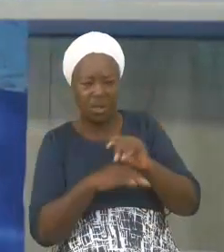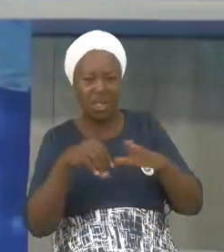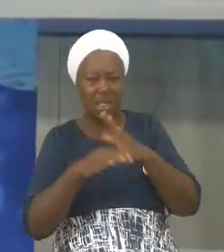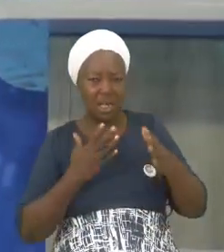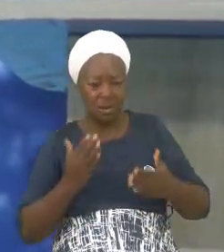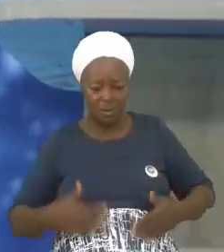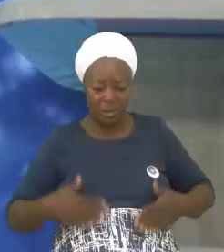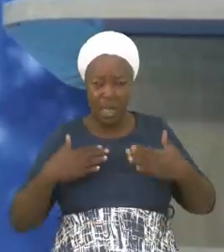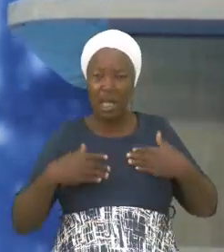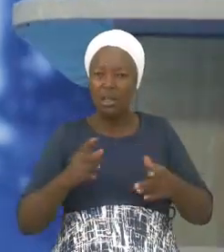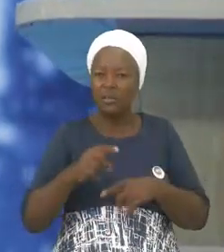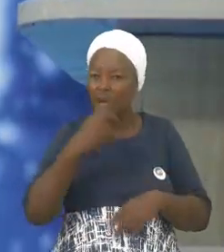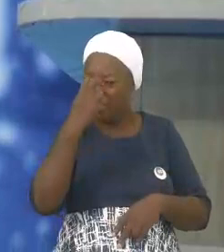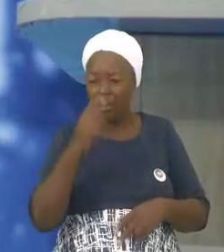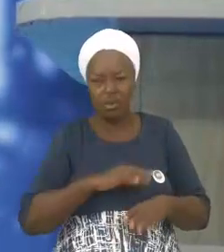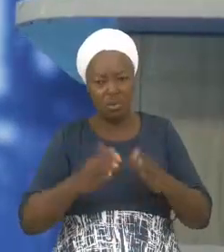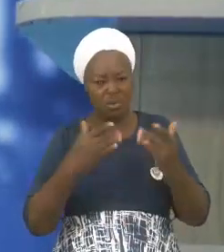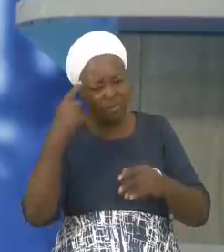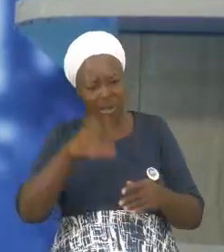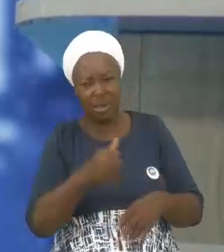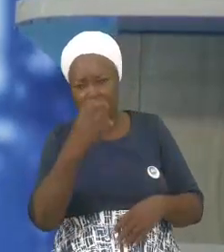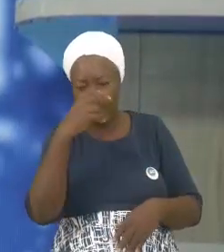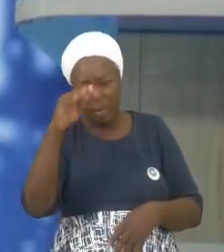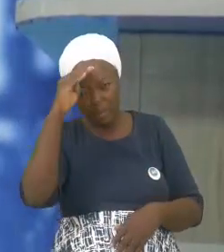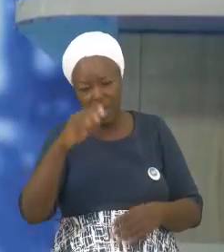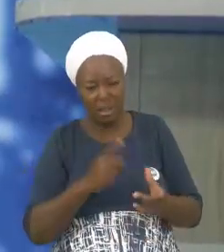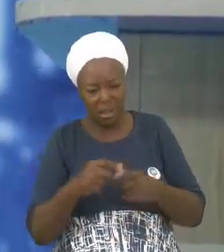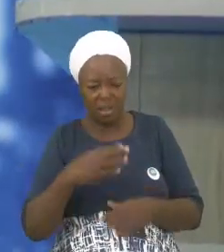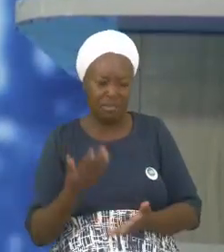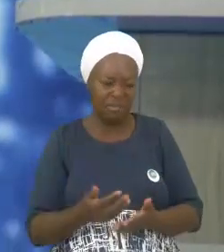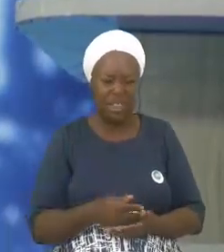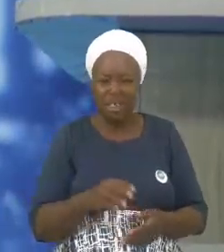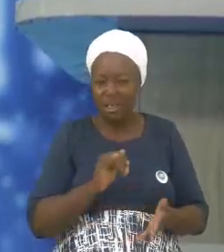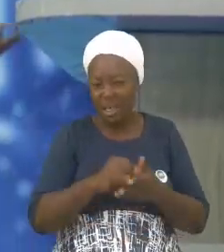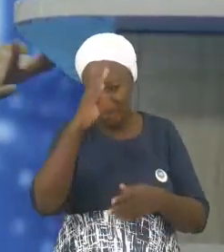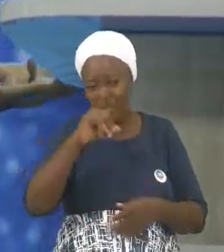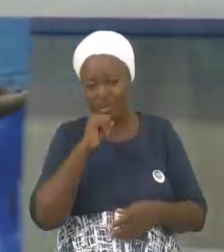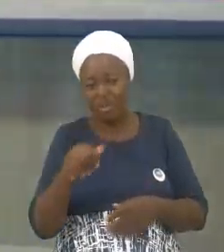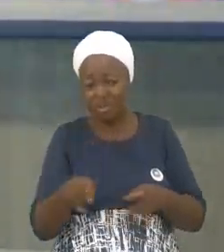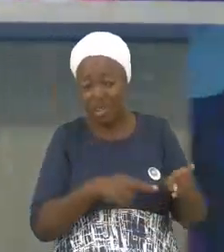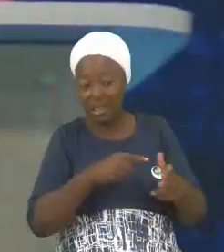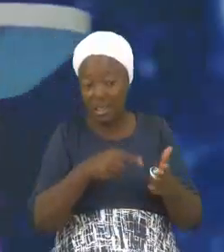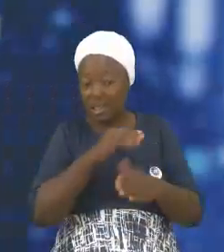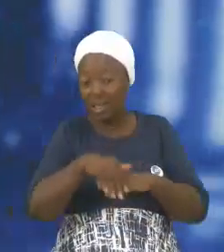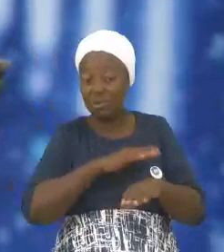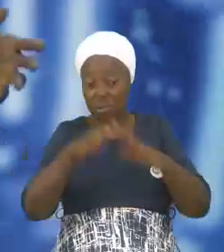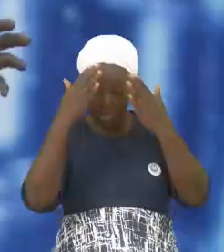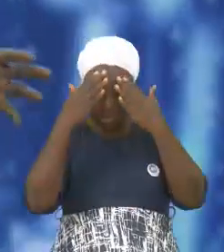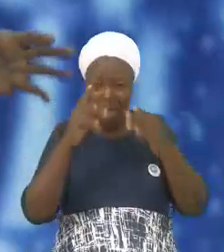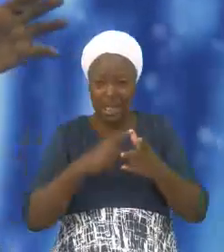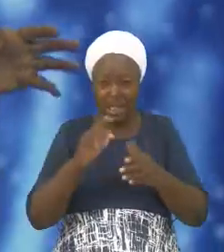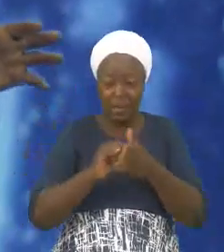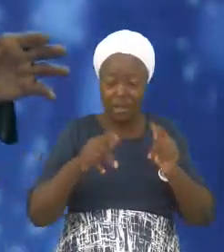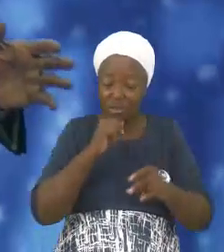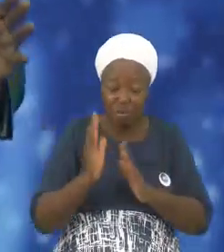you're not waiting for another blind man. What if that other blind man is not ready tonight and he doesn't want to receive the sight? You are